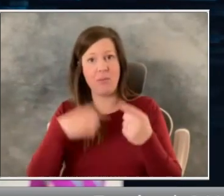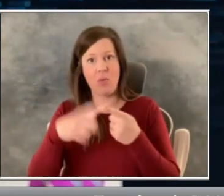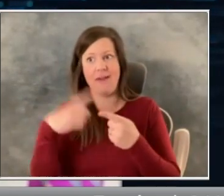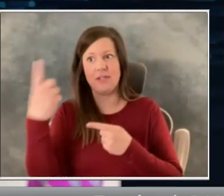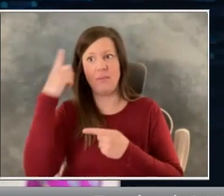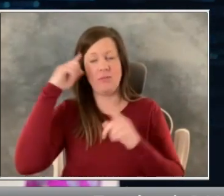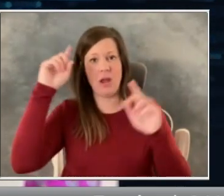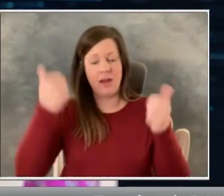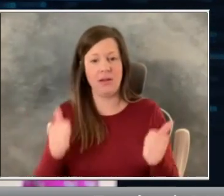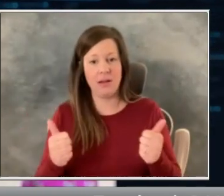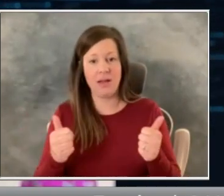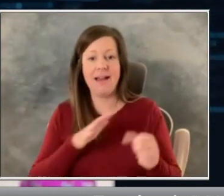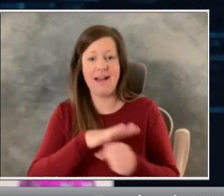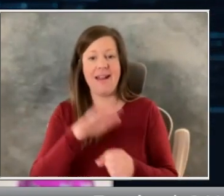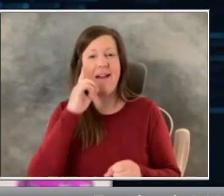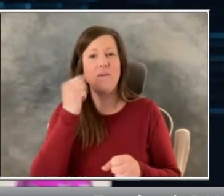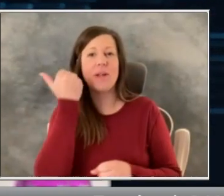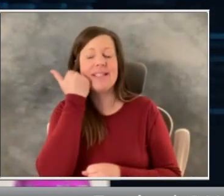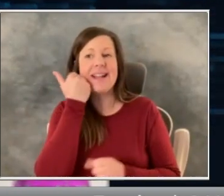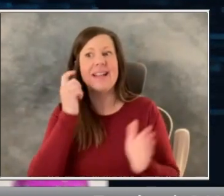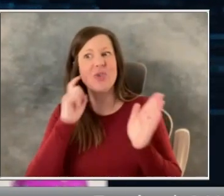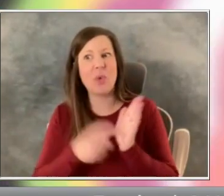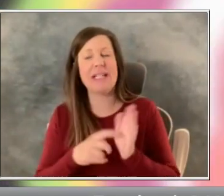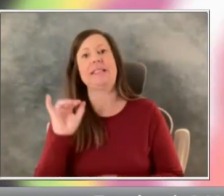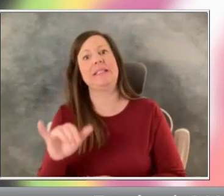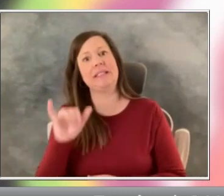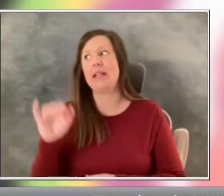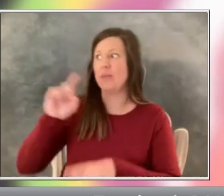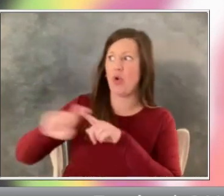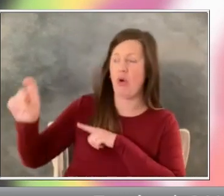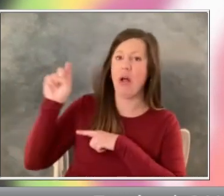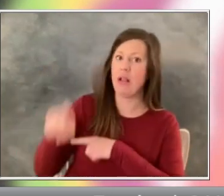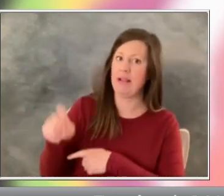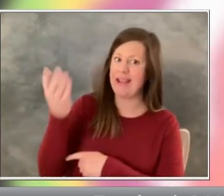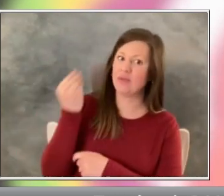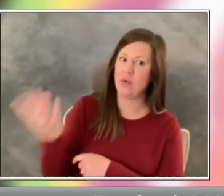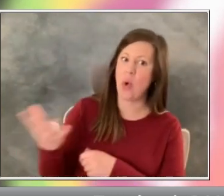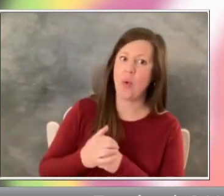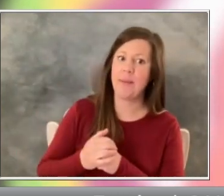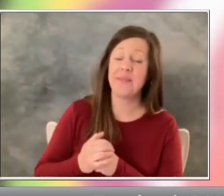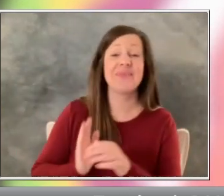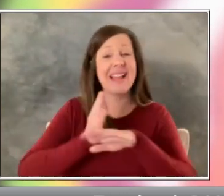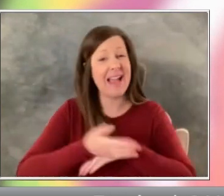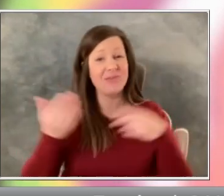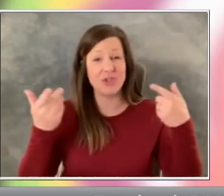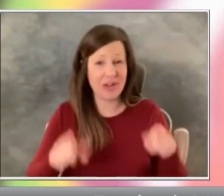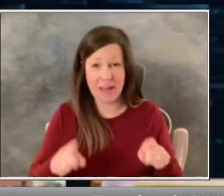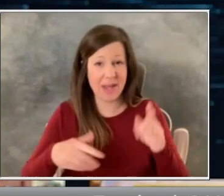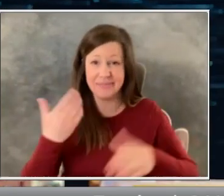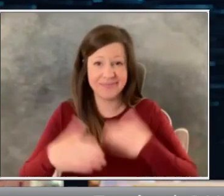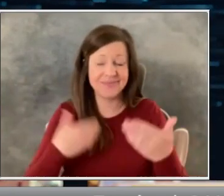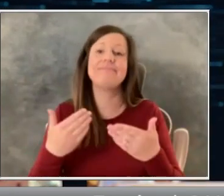raise the flag, to give me a call and say, you need to know this. Shortly after, his dad was diagnosed with Alzheimer's